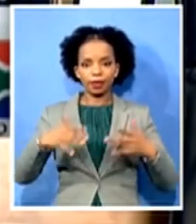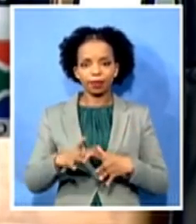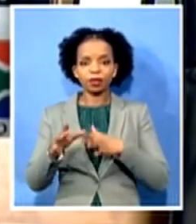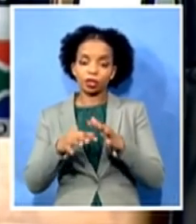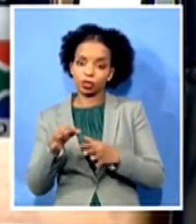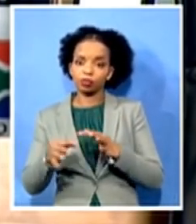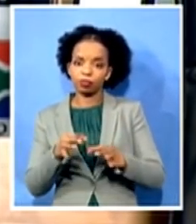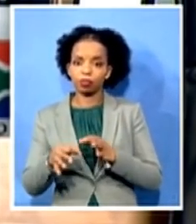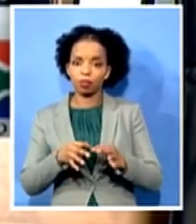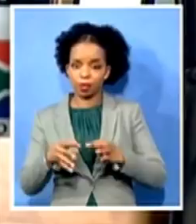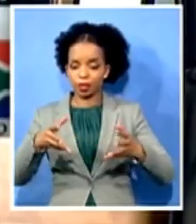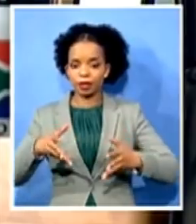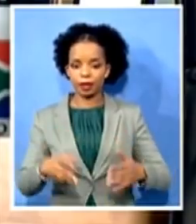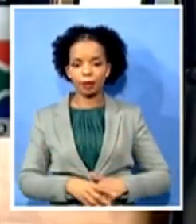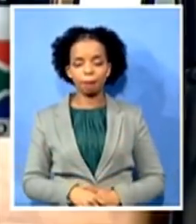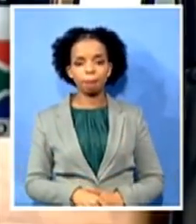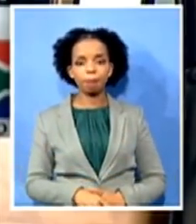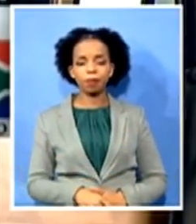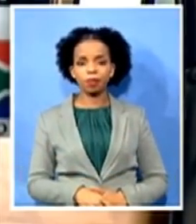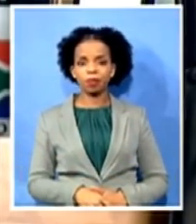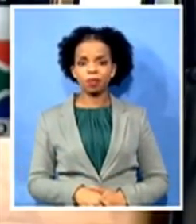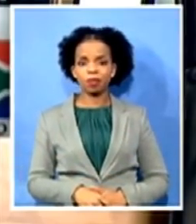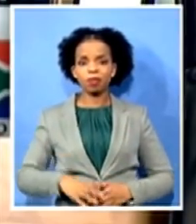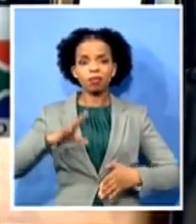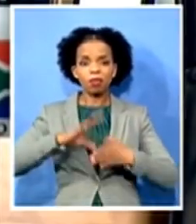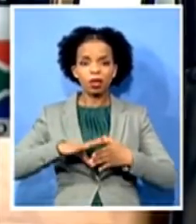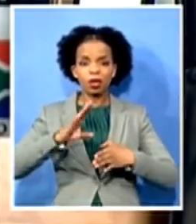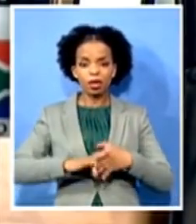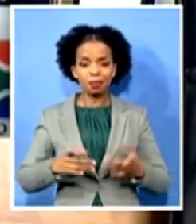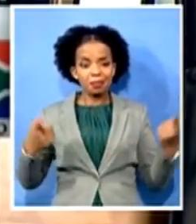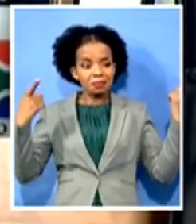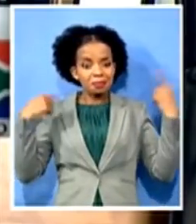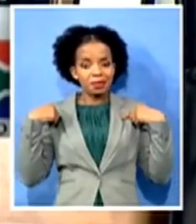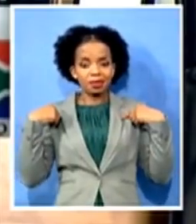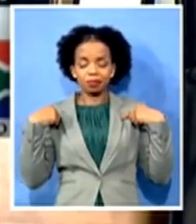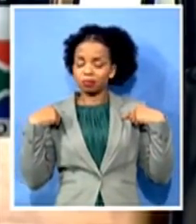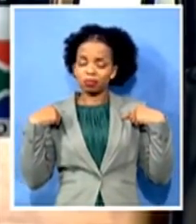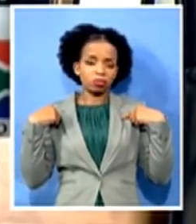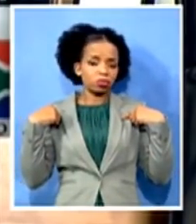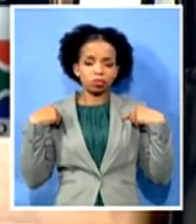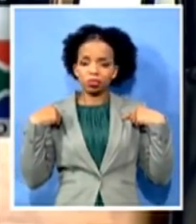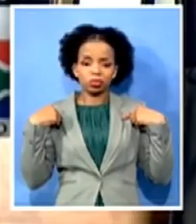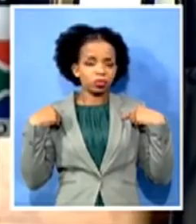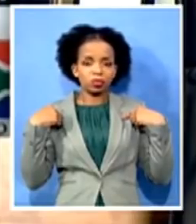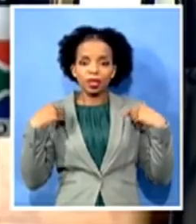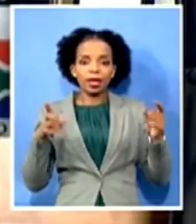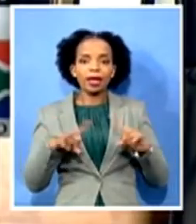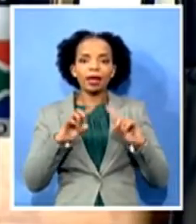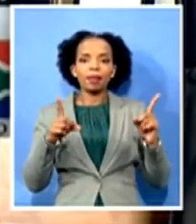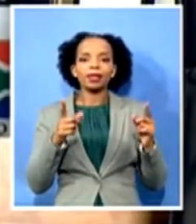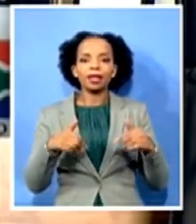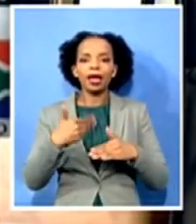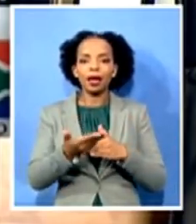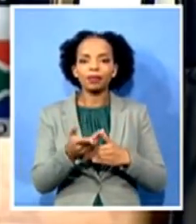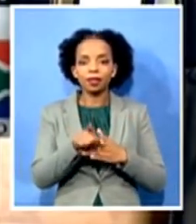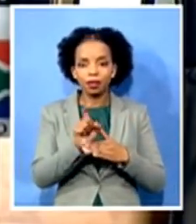which were the reasons not caused by me. Then, after the process, I requested a report